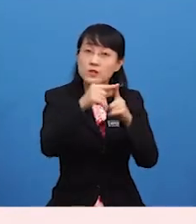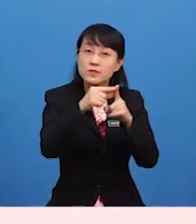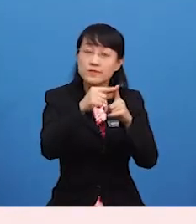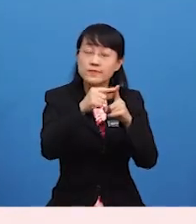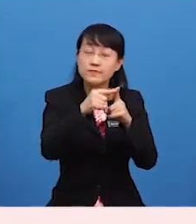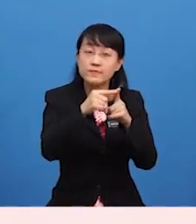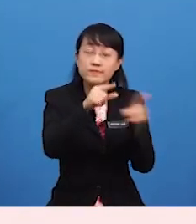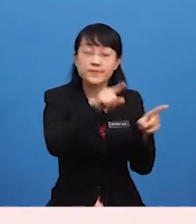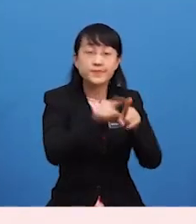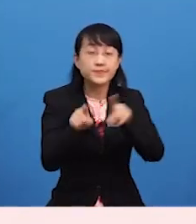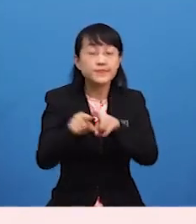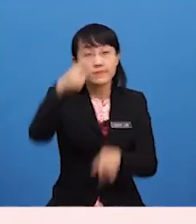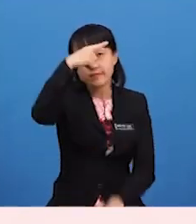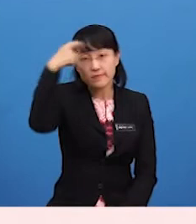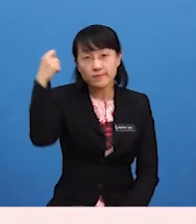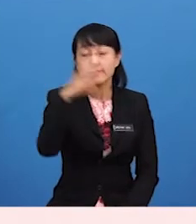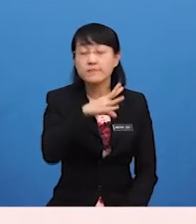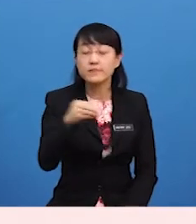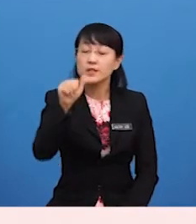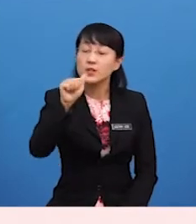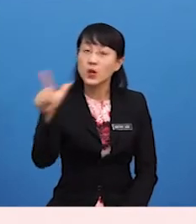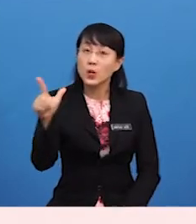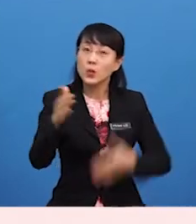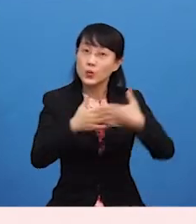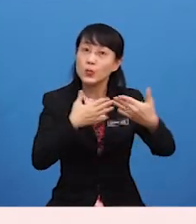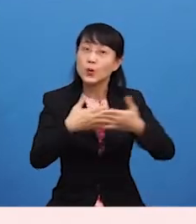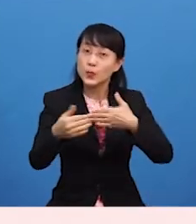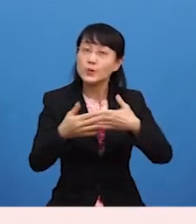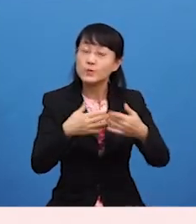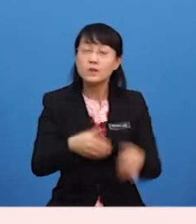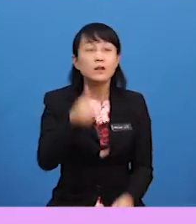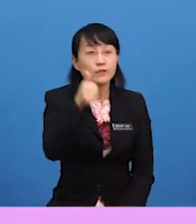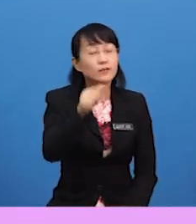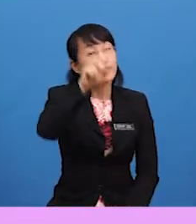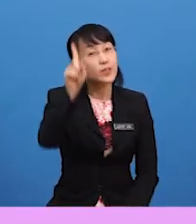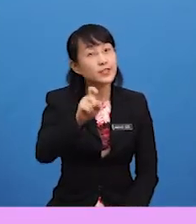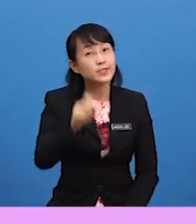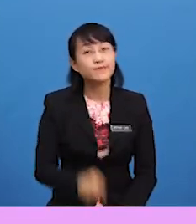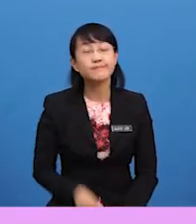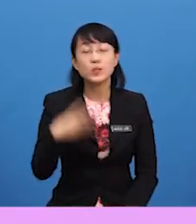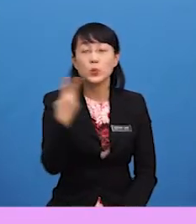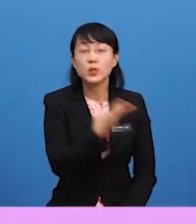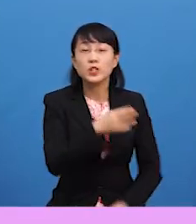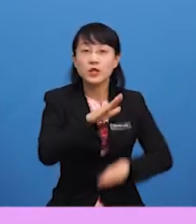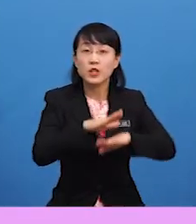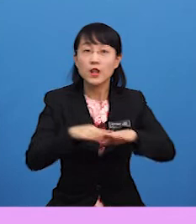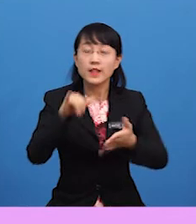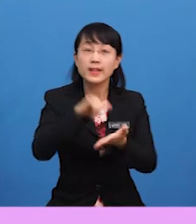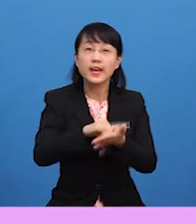because and although? That's a great question, Gramwiz. We call them